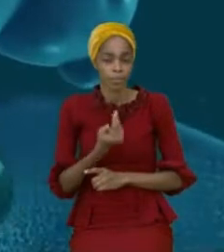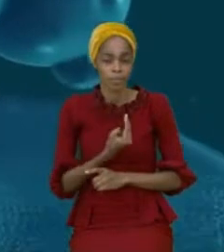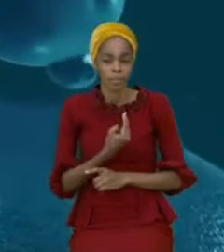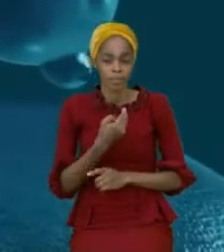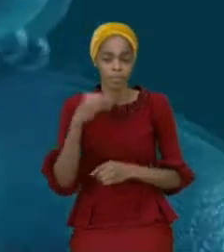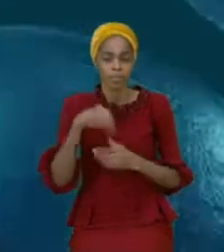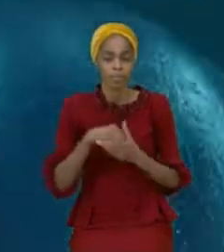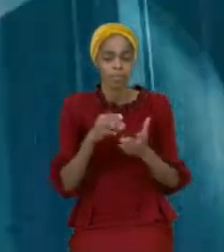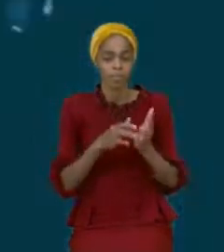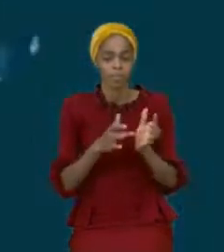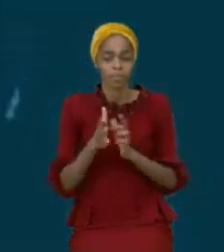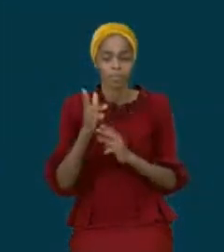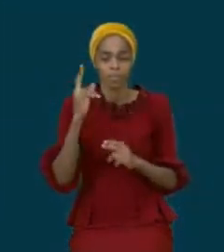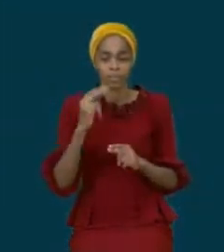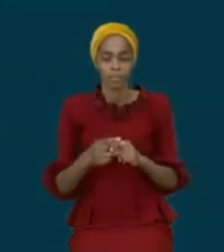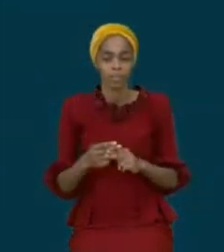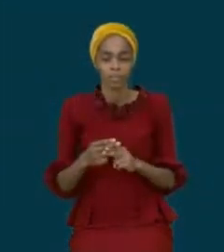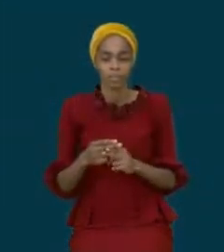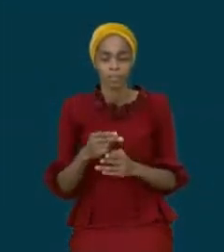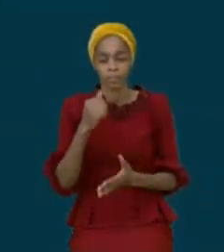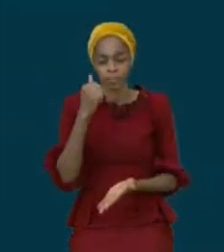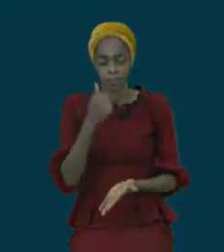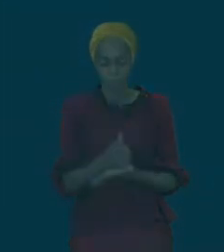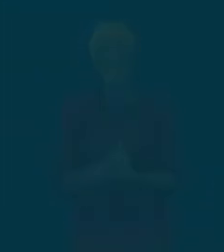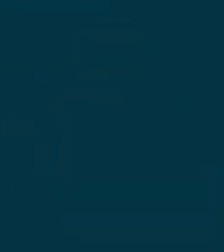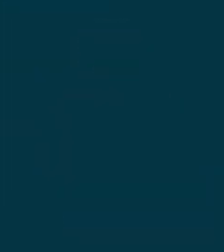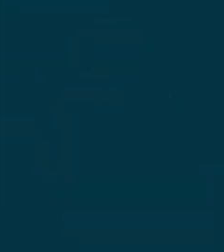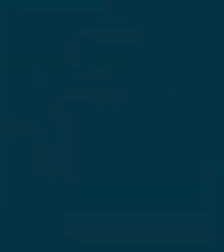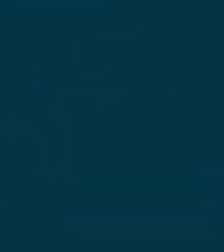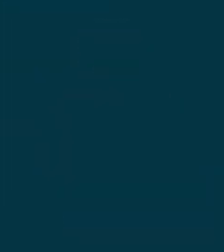In Jesus' name, amen.